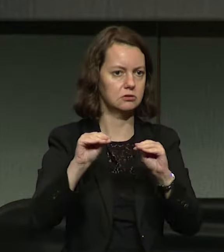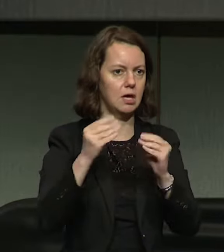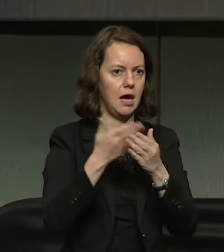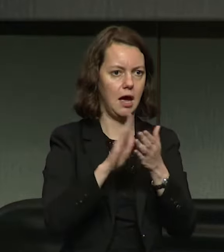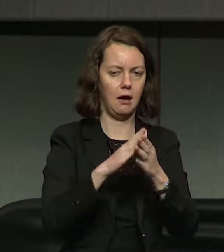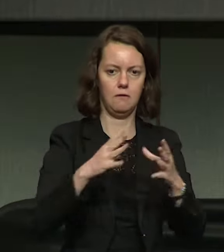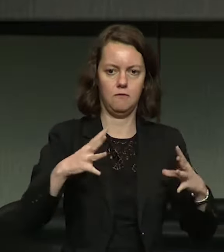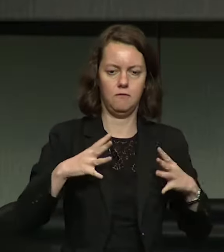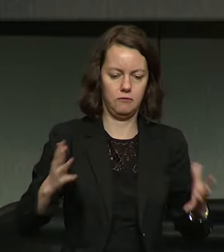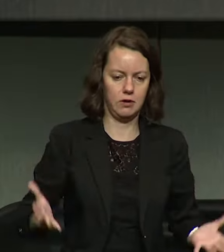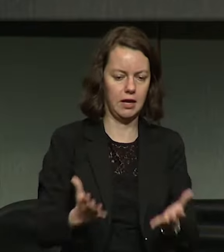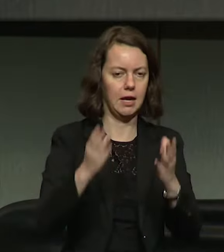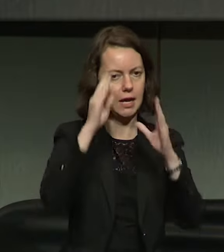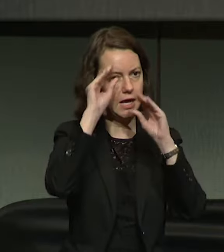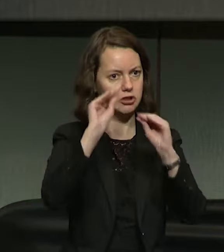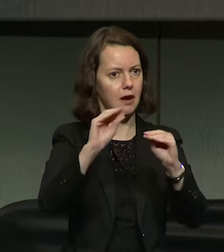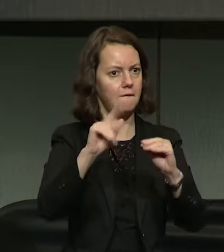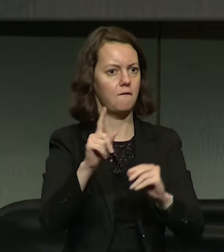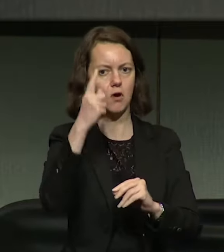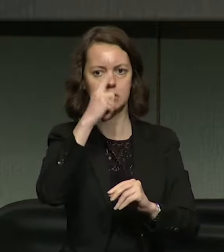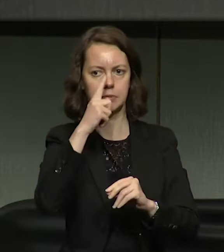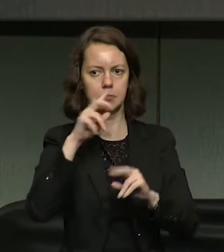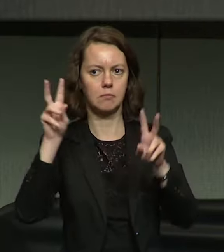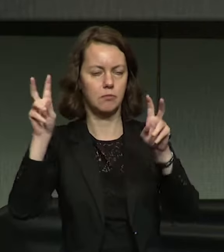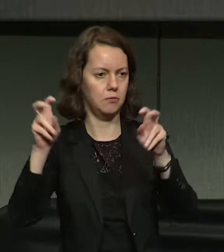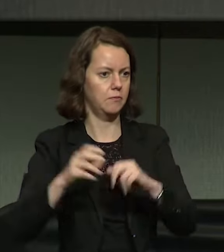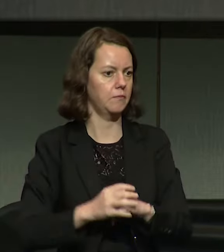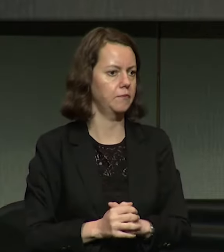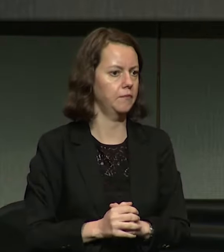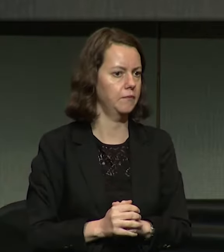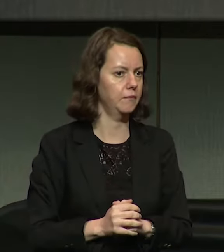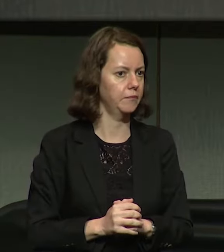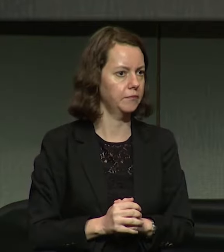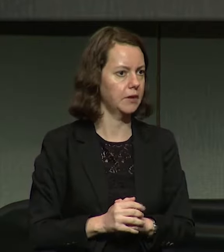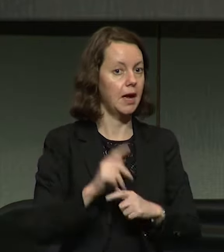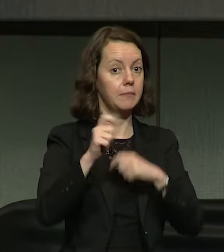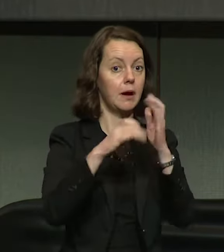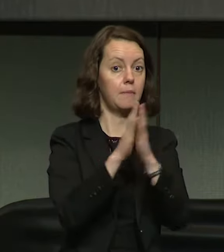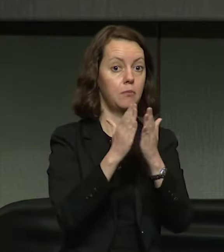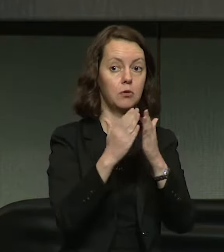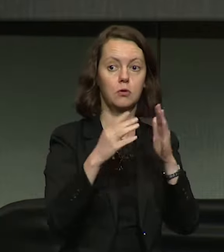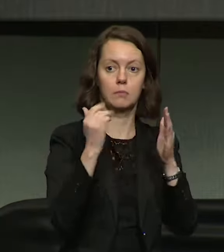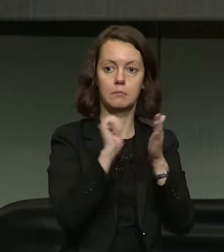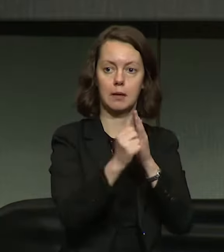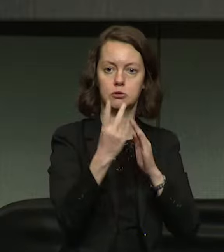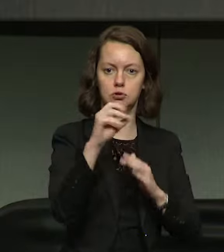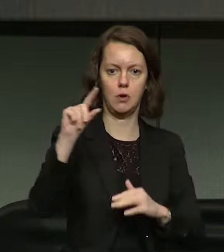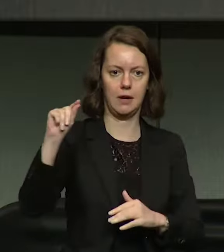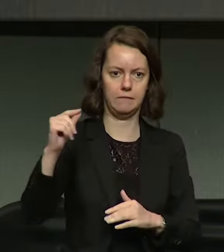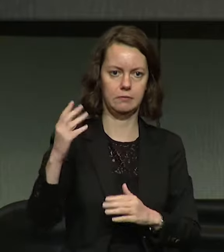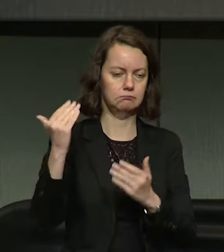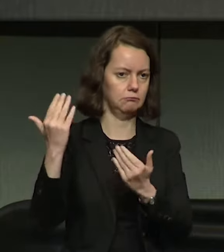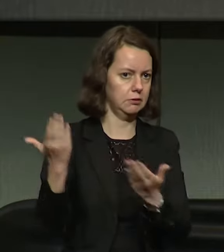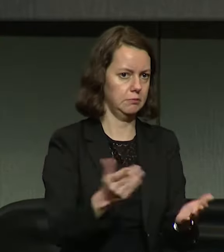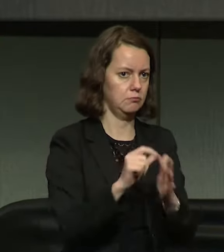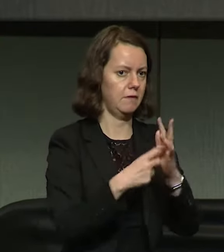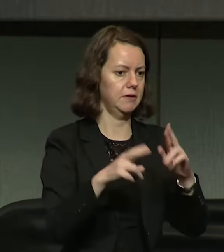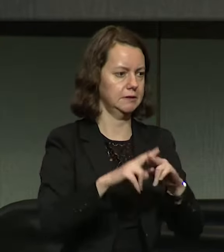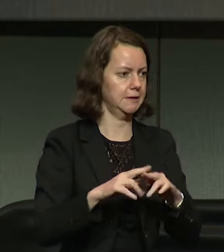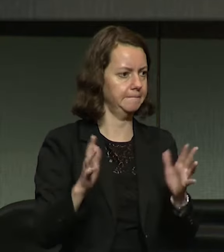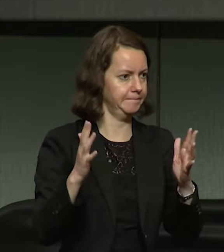Education for First Peoples, has been developed into a book and published in 2011. Please welcome Professor Chris